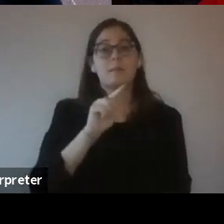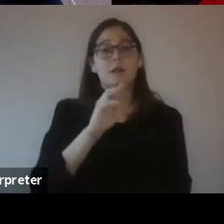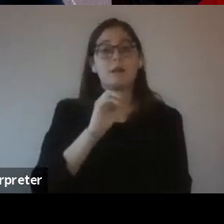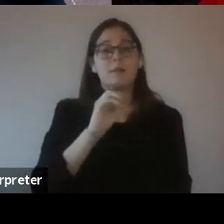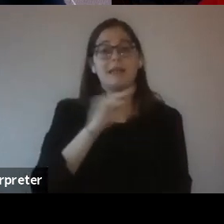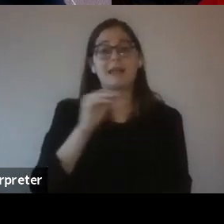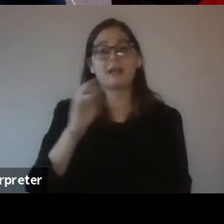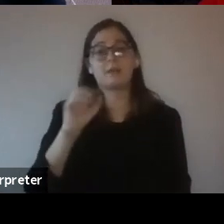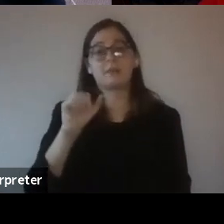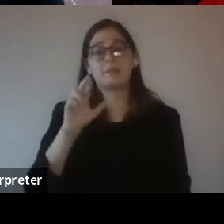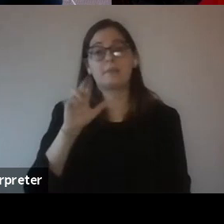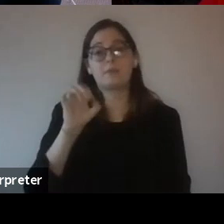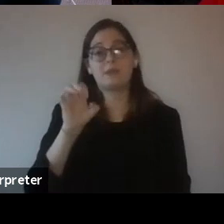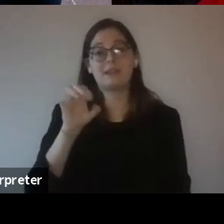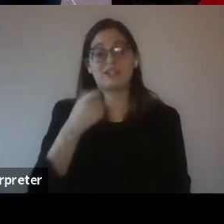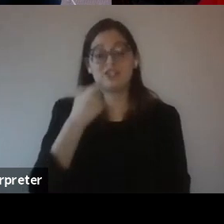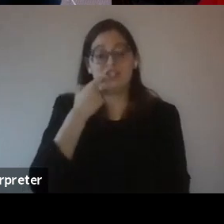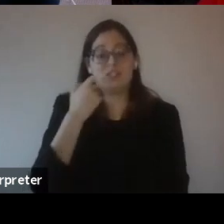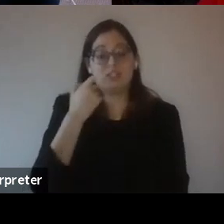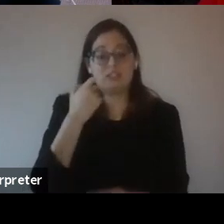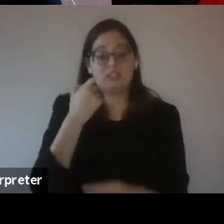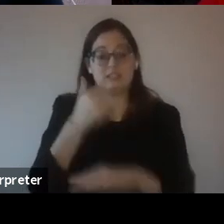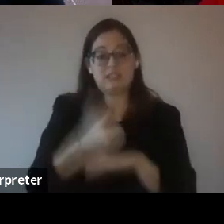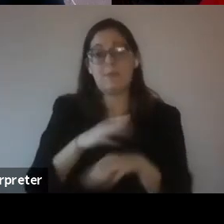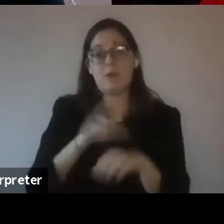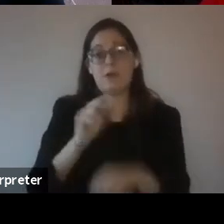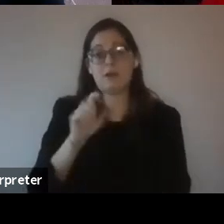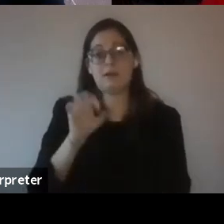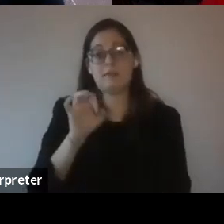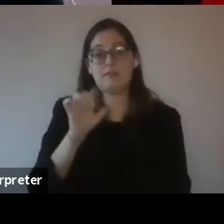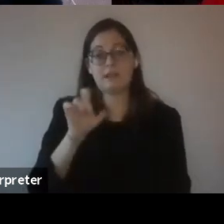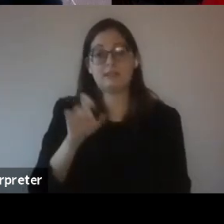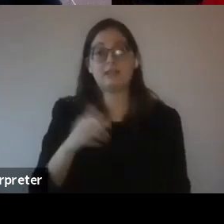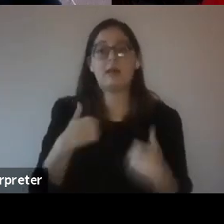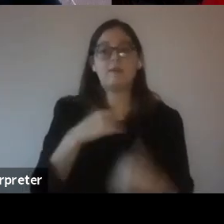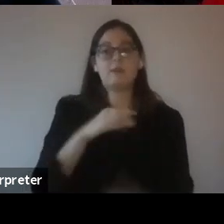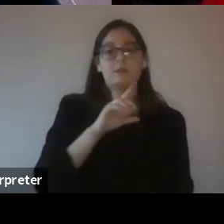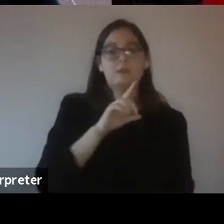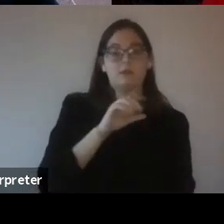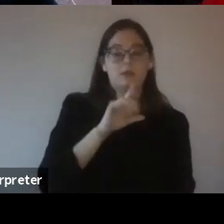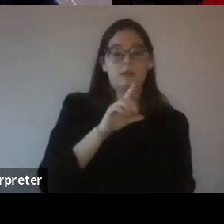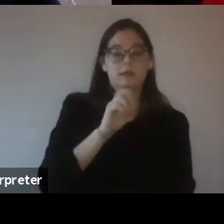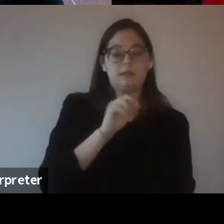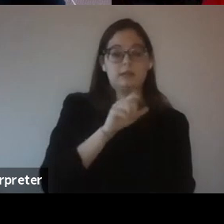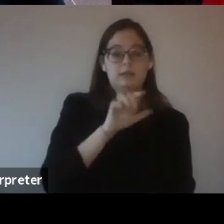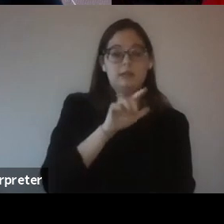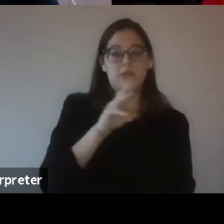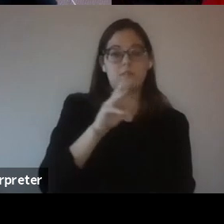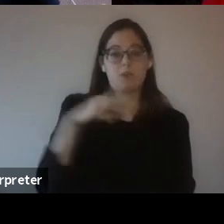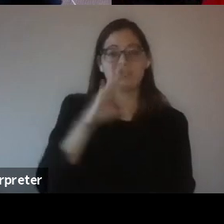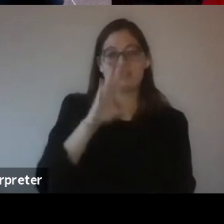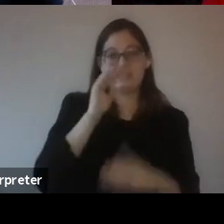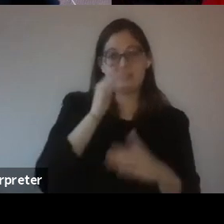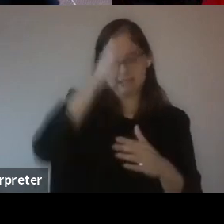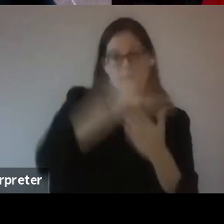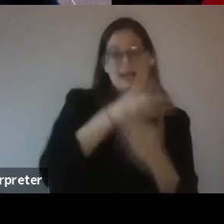on Netflix that starred John David Washington, which is Denzel Washington's son, and Zendaya, who